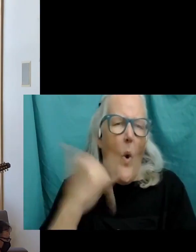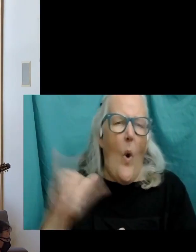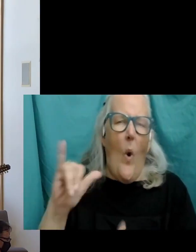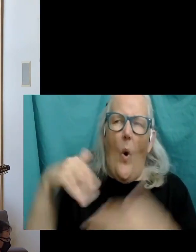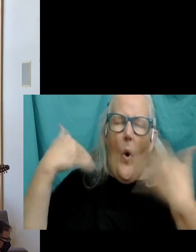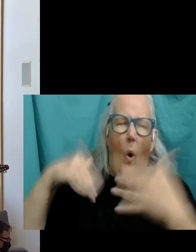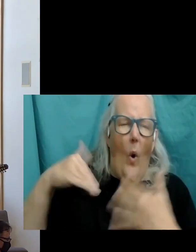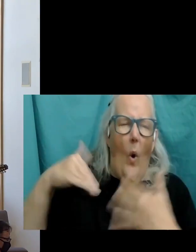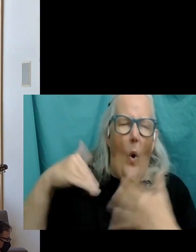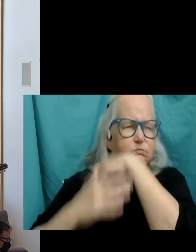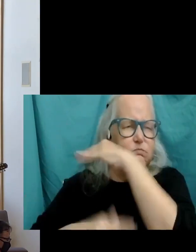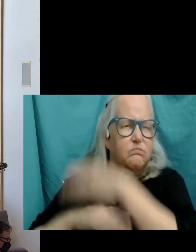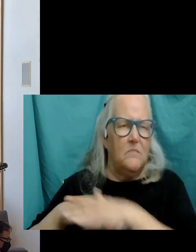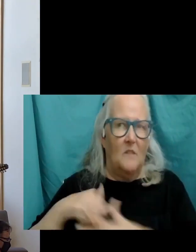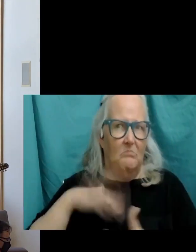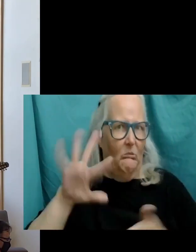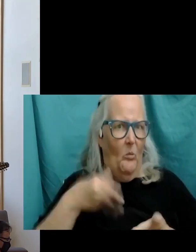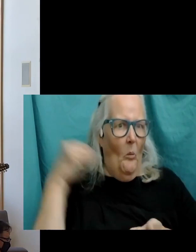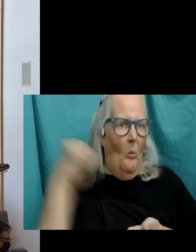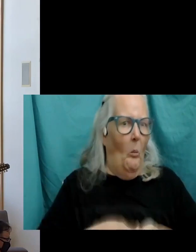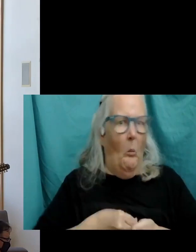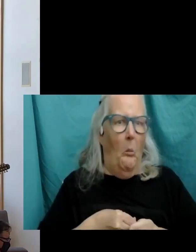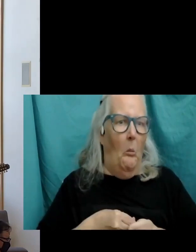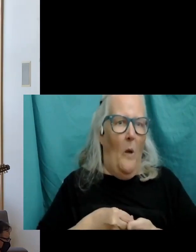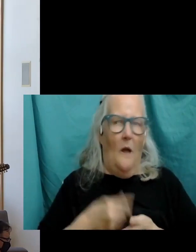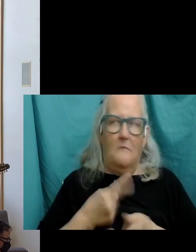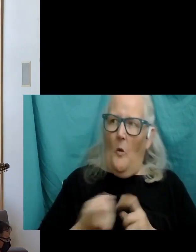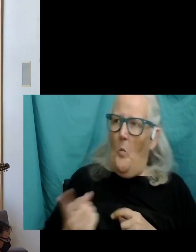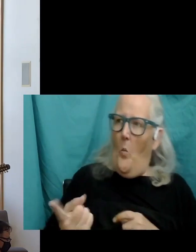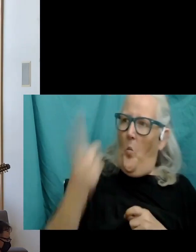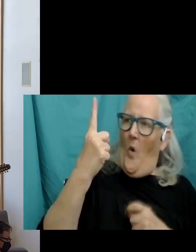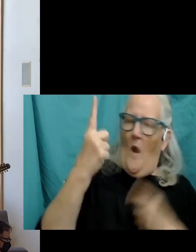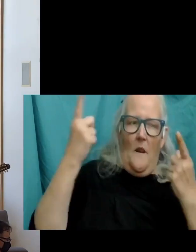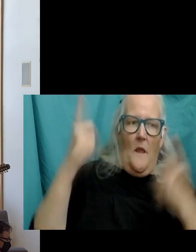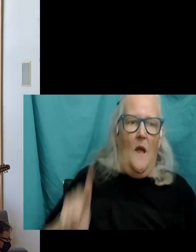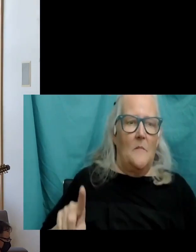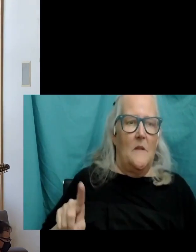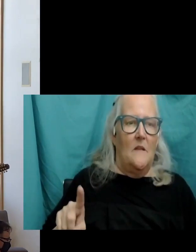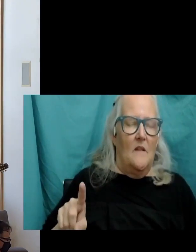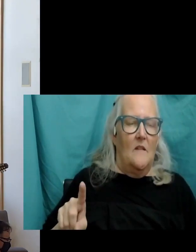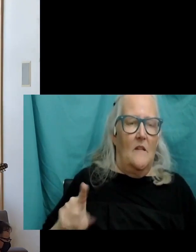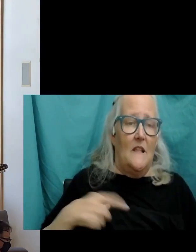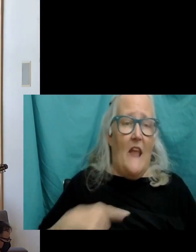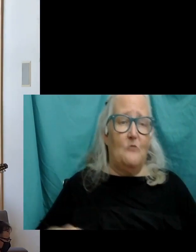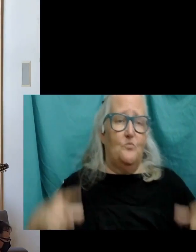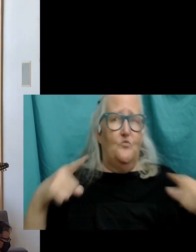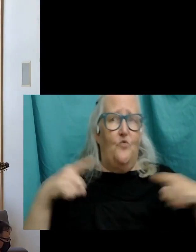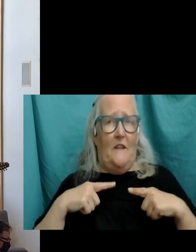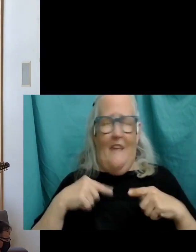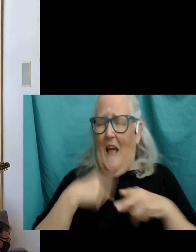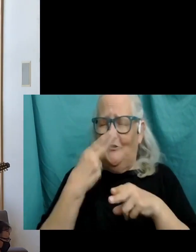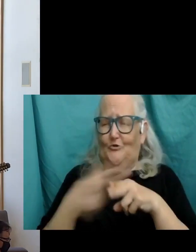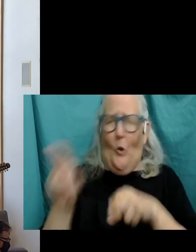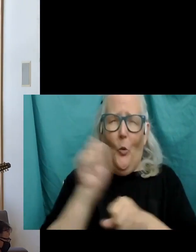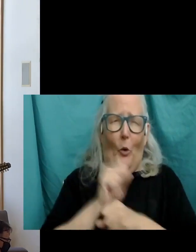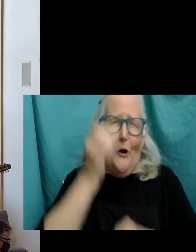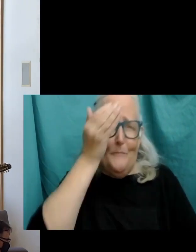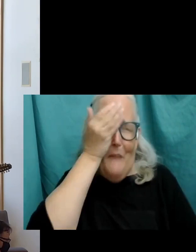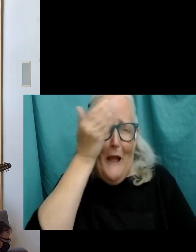a small fortune from my one adventure and retired from a short career in